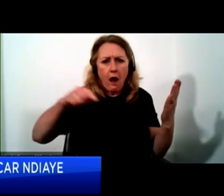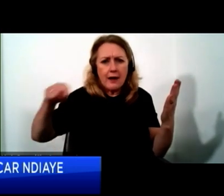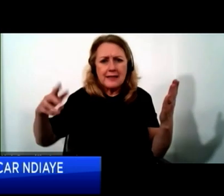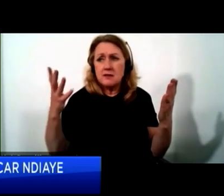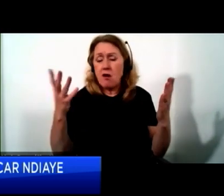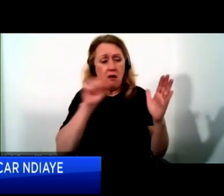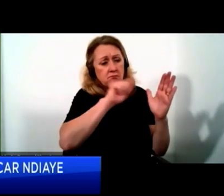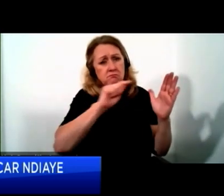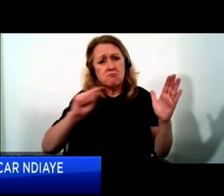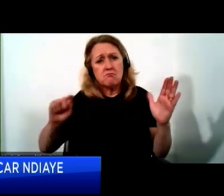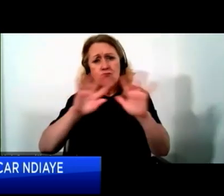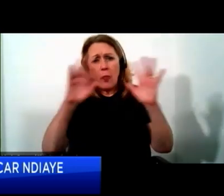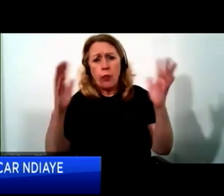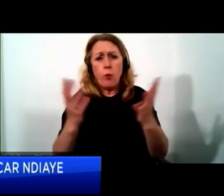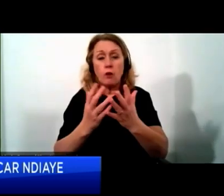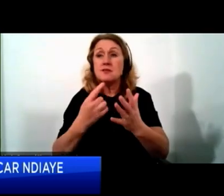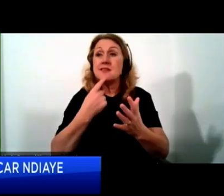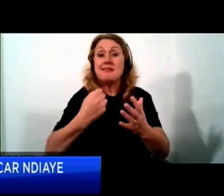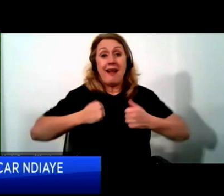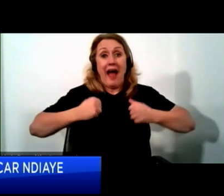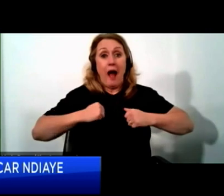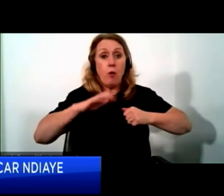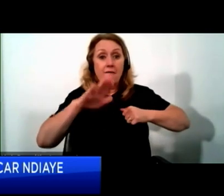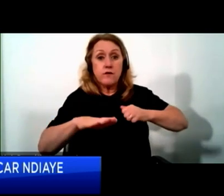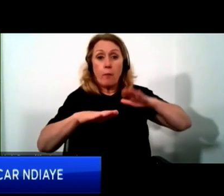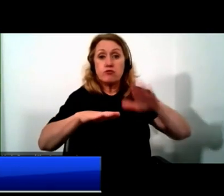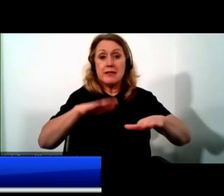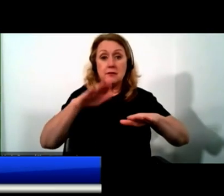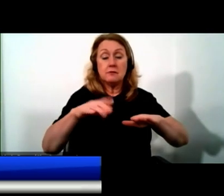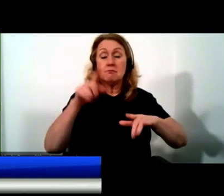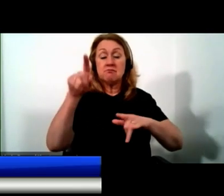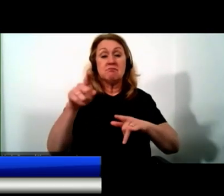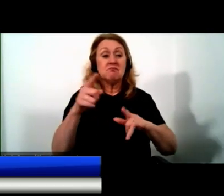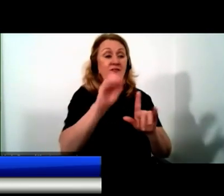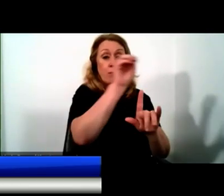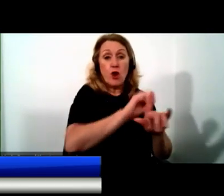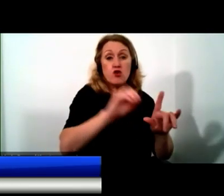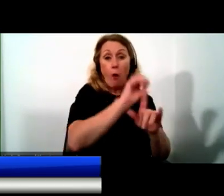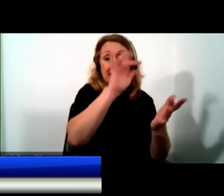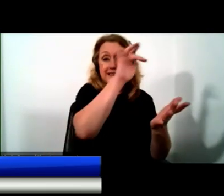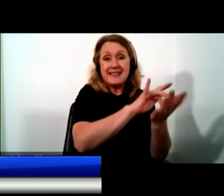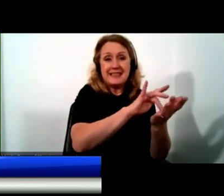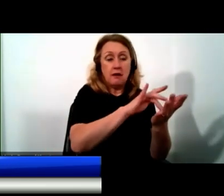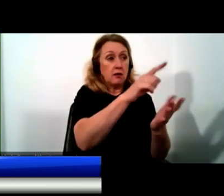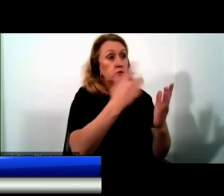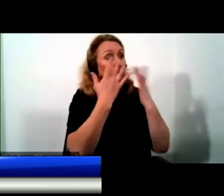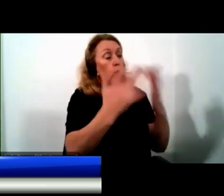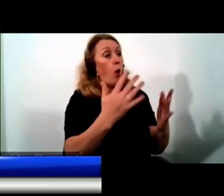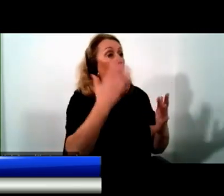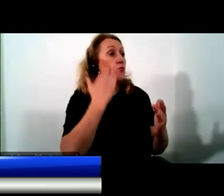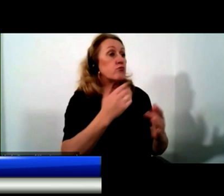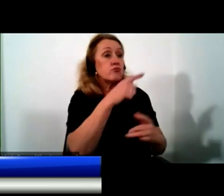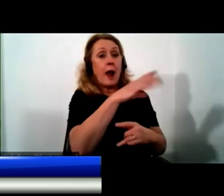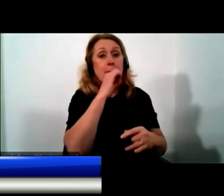the world that tell of our footprints. From the crests of European cities depicting brown men to